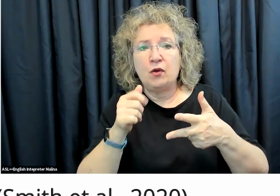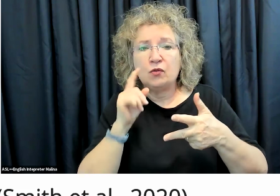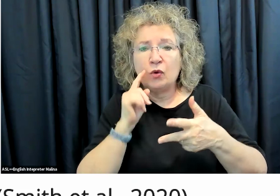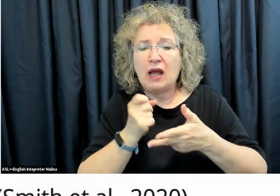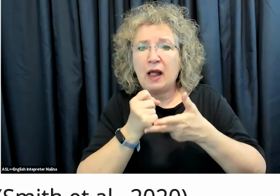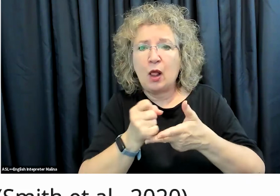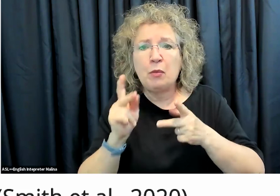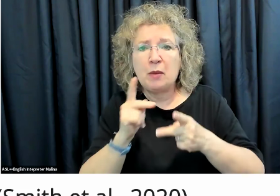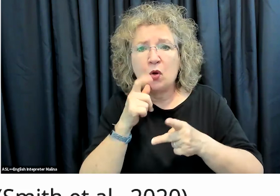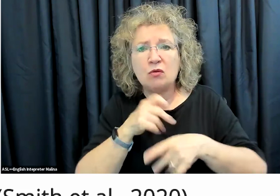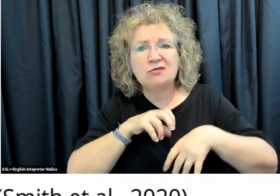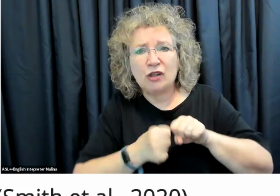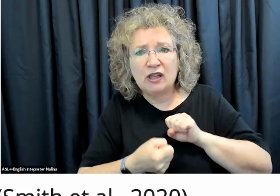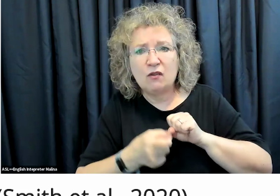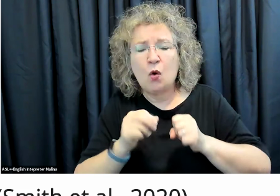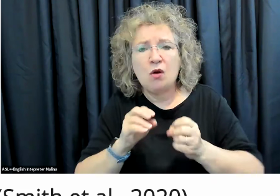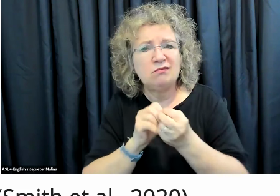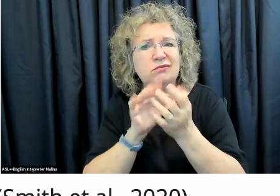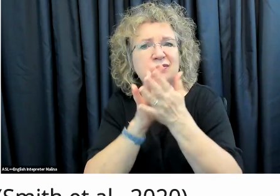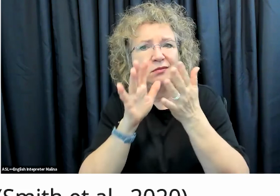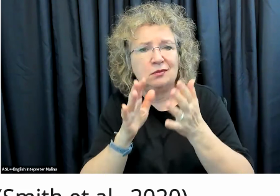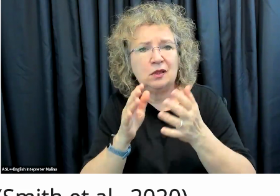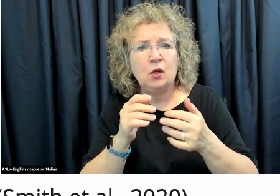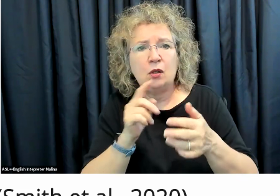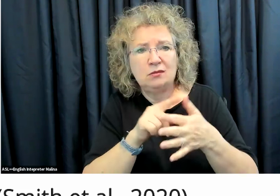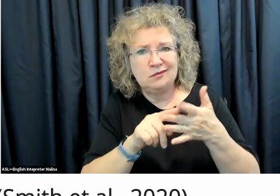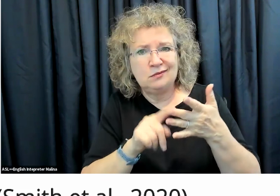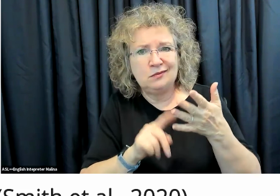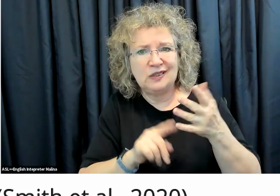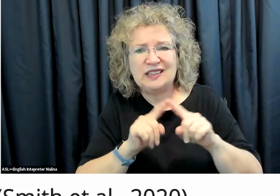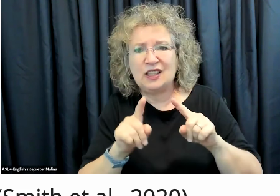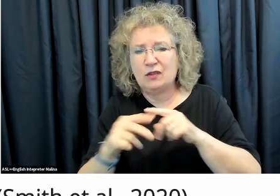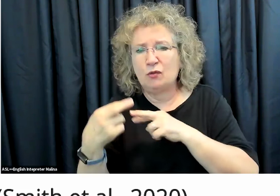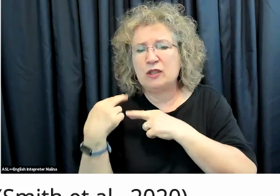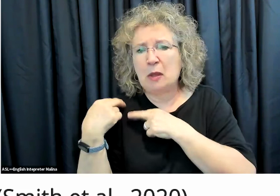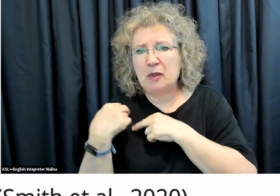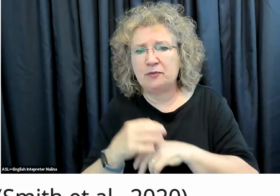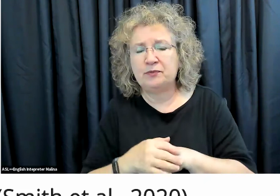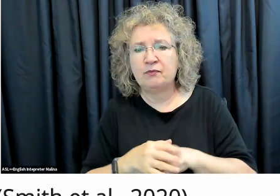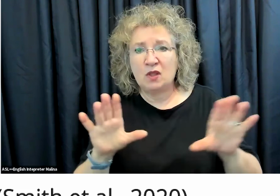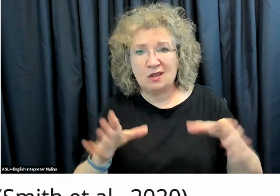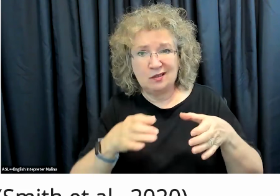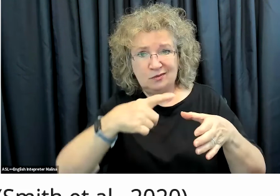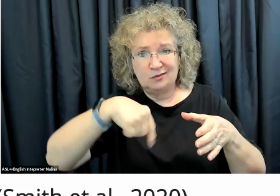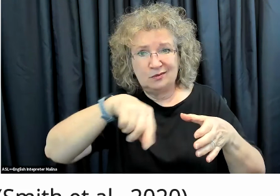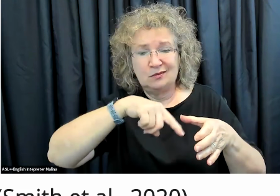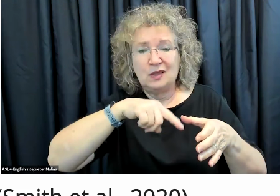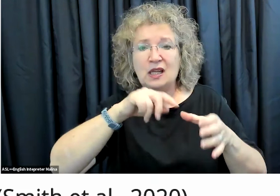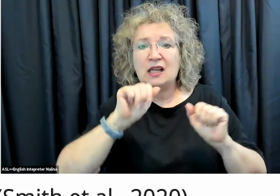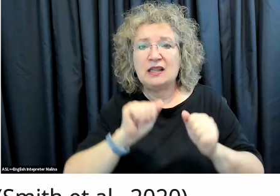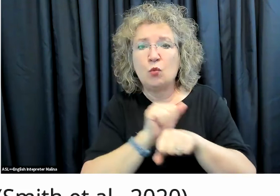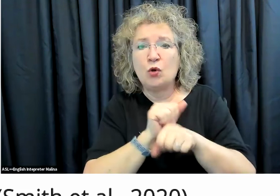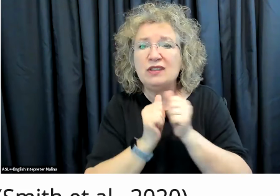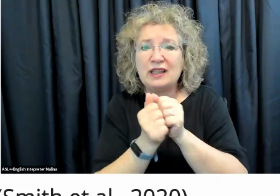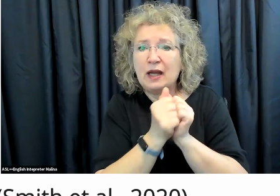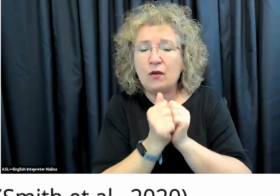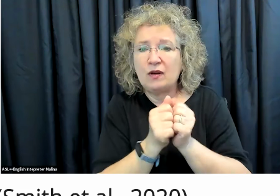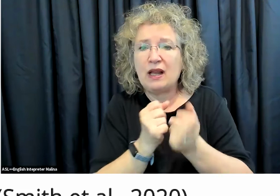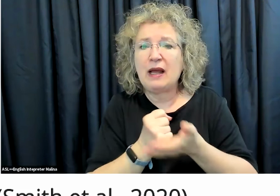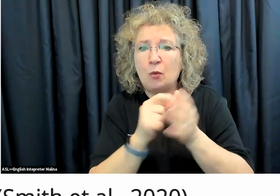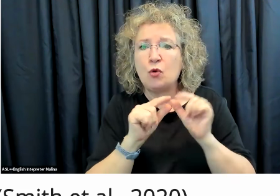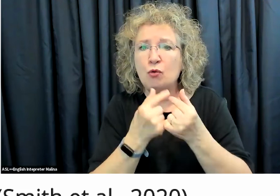many needs can be met simultaneously, and everyone has unique strengths and resources that they can contribute. So with that,